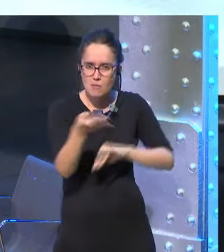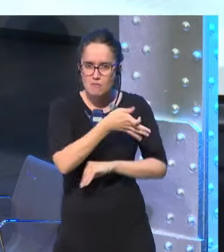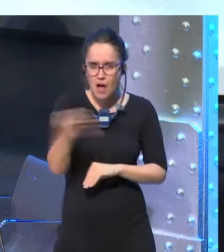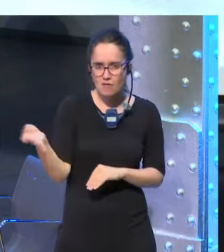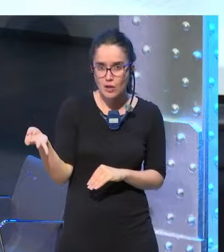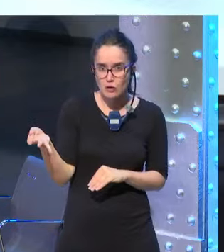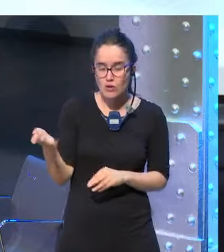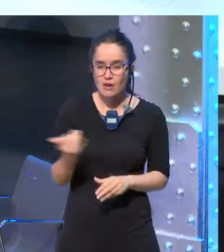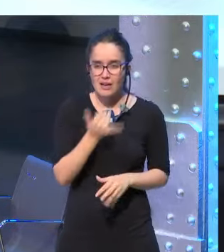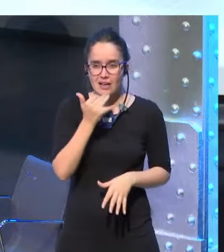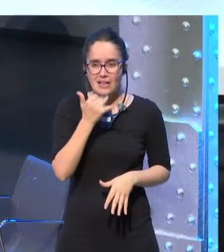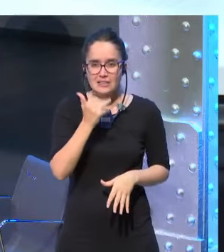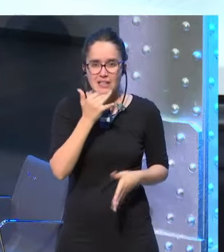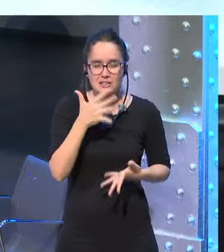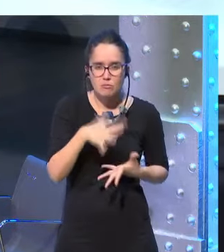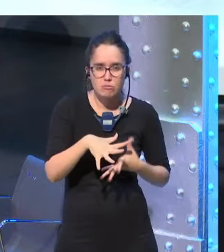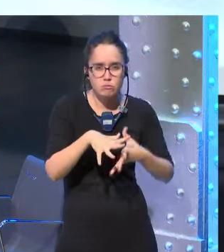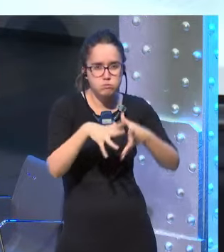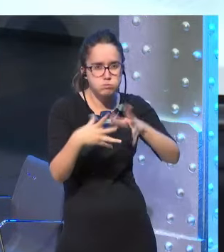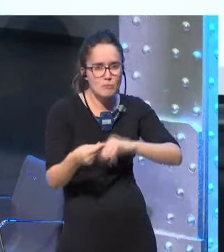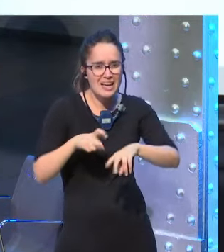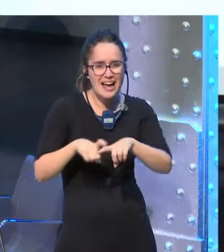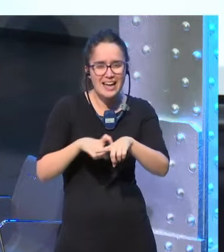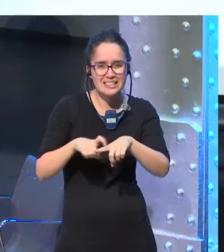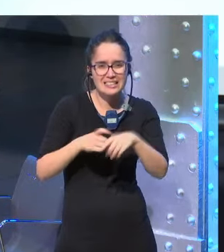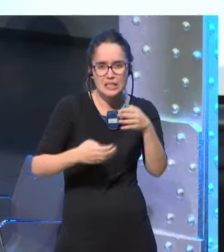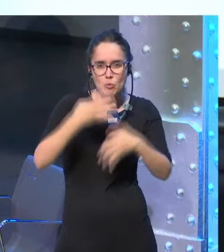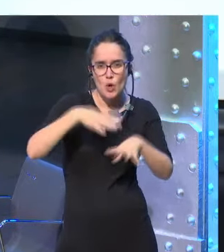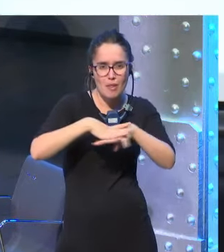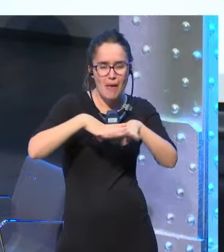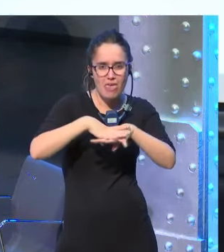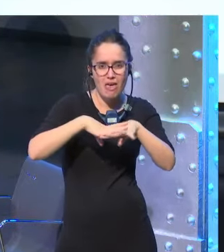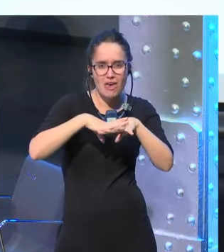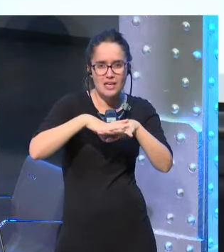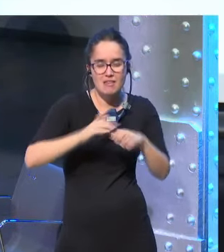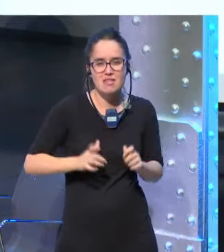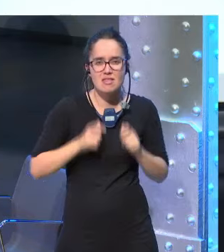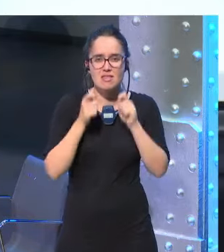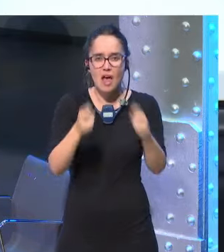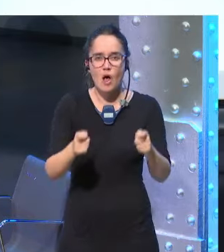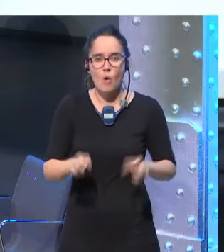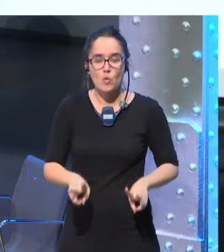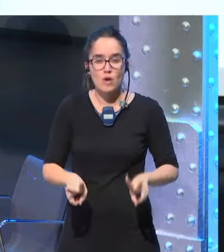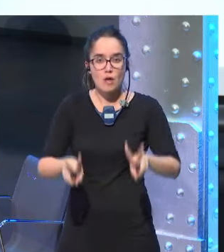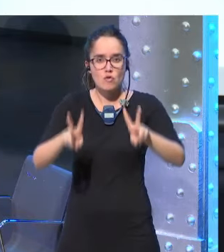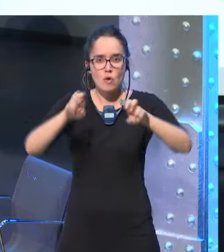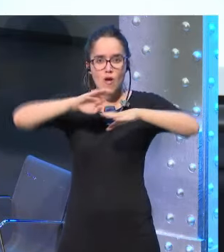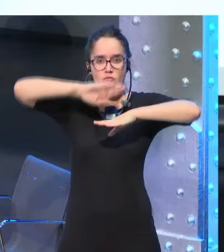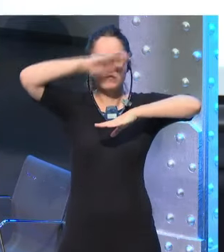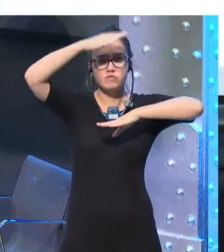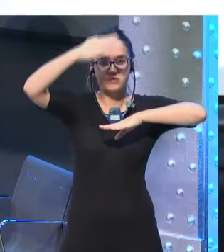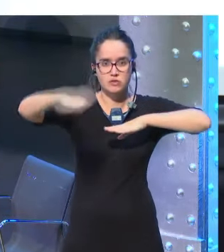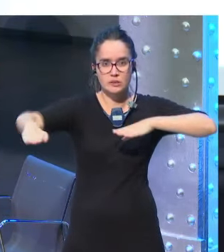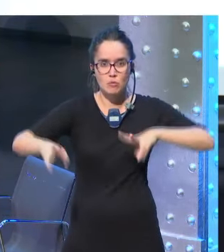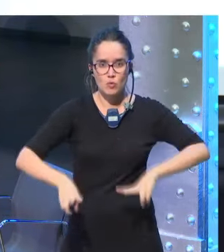characteristics of the mesh mold wall and reinterprets this with another technique. So 3D printing formwork, then casting a